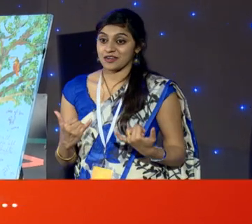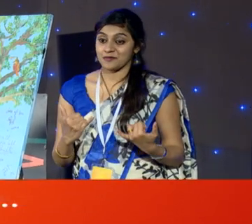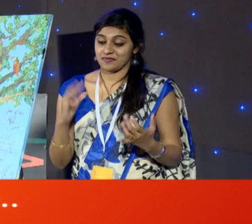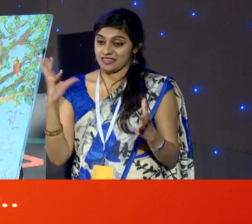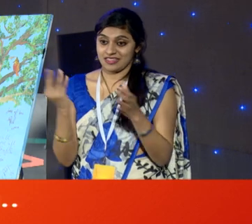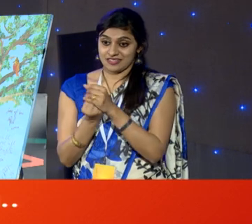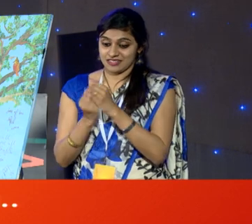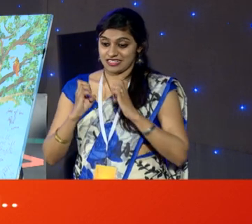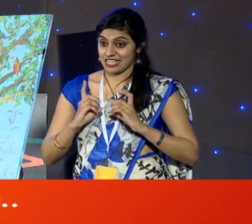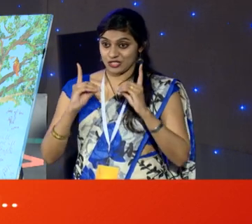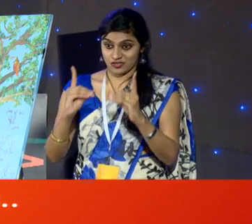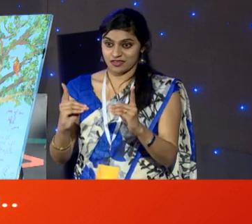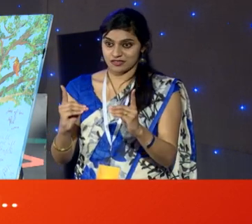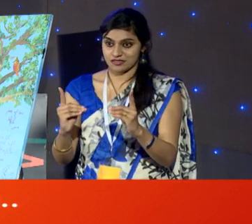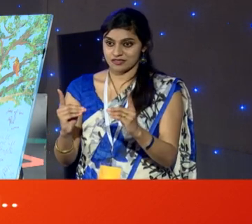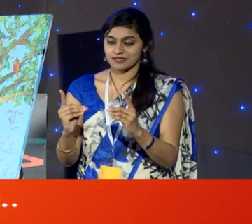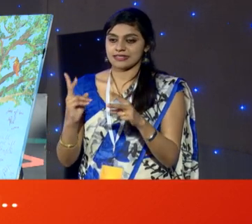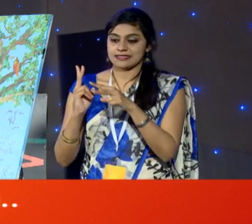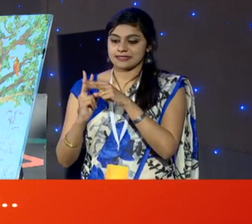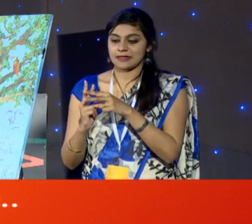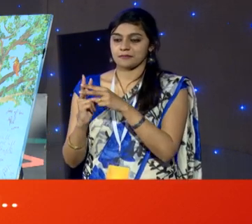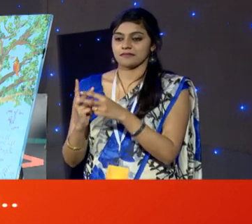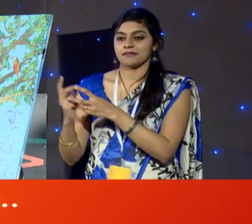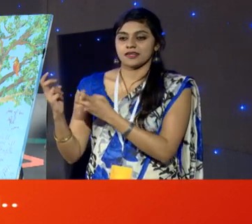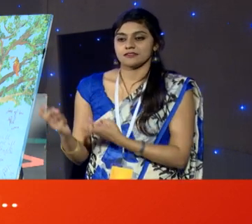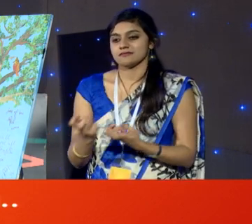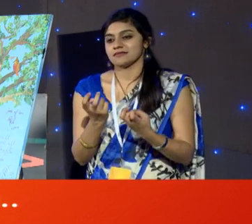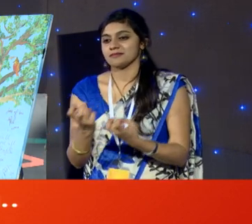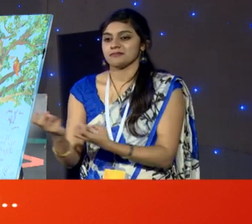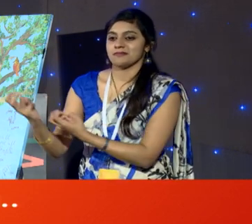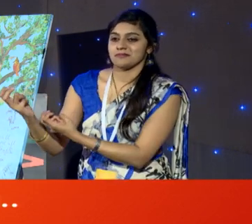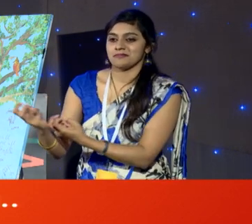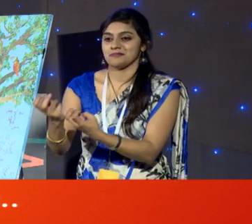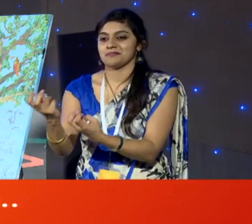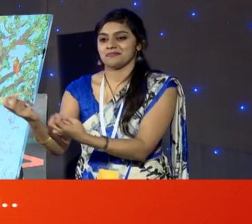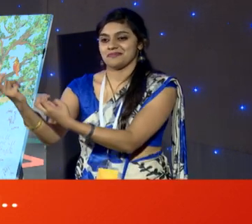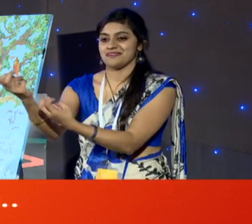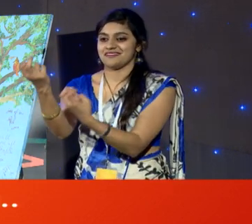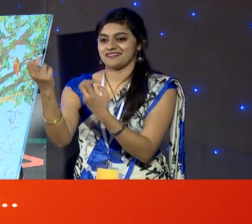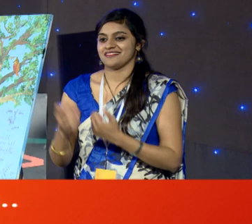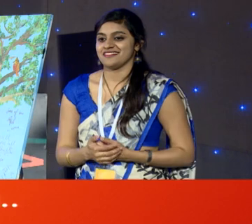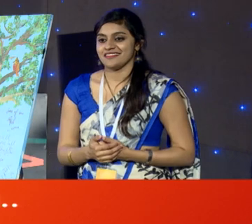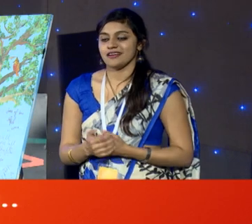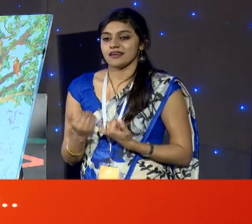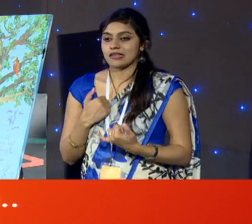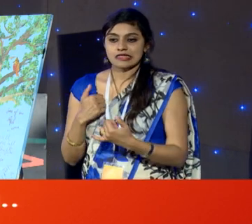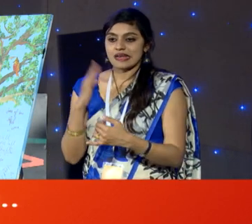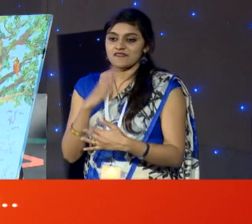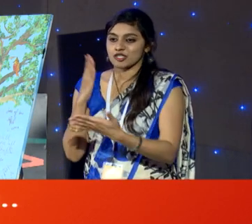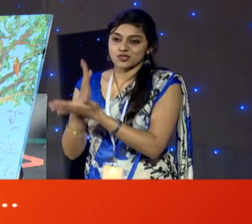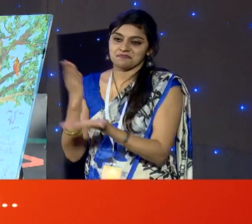not a destination. We cannot say we are going from Agra to Delhi. It is an ongoing